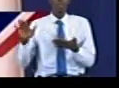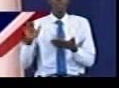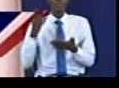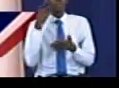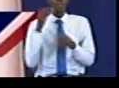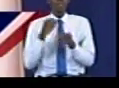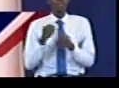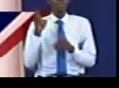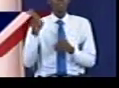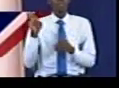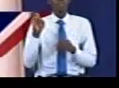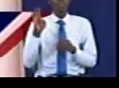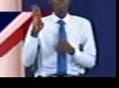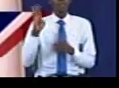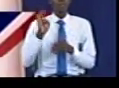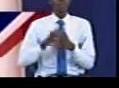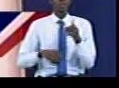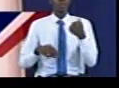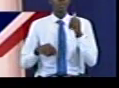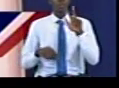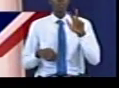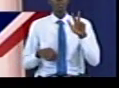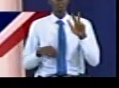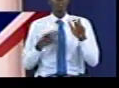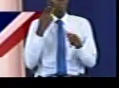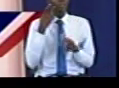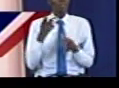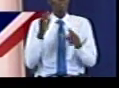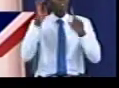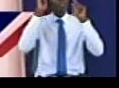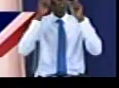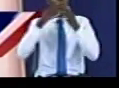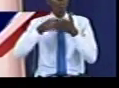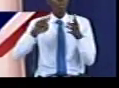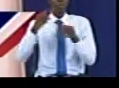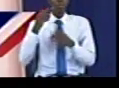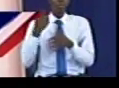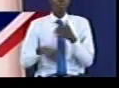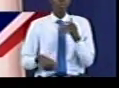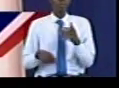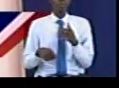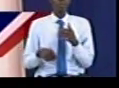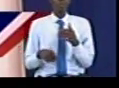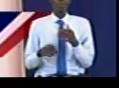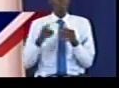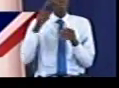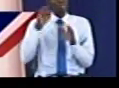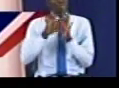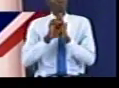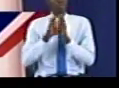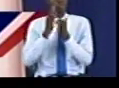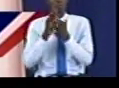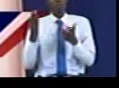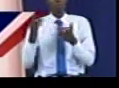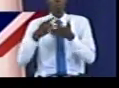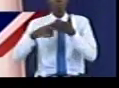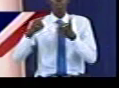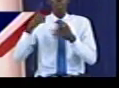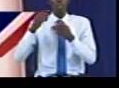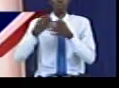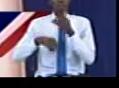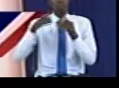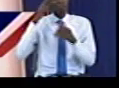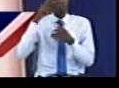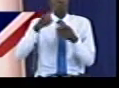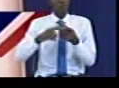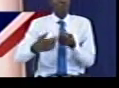Hebrews chapter 13, he paid a price. It's like if somebody paid a price for you to collect now, because everything has been